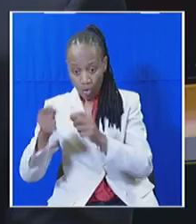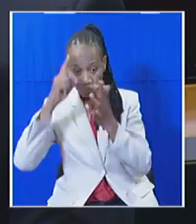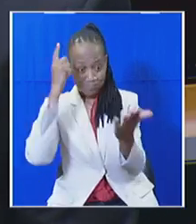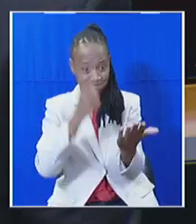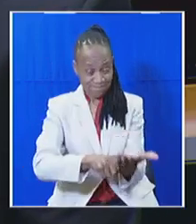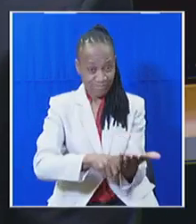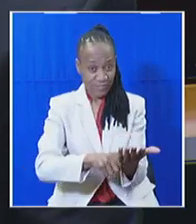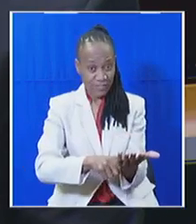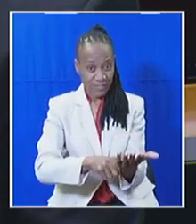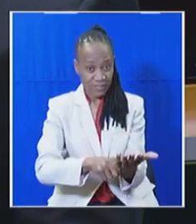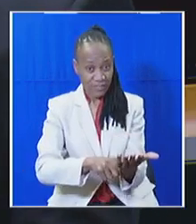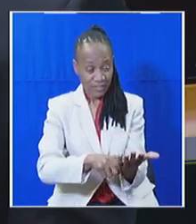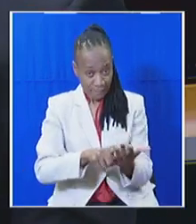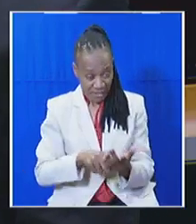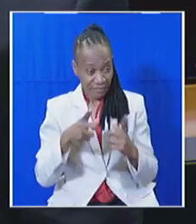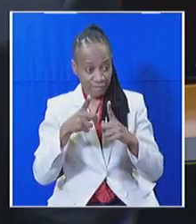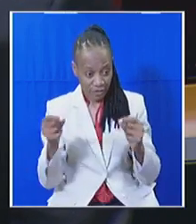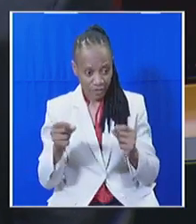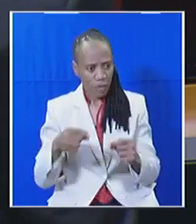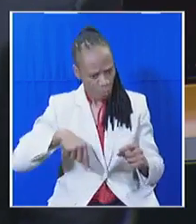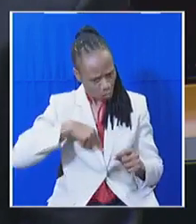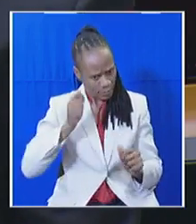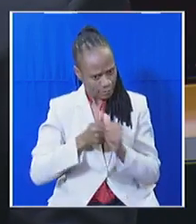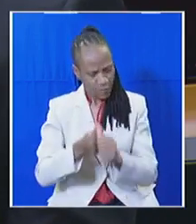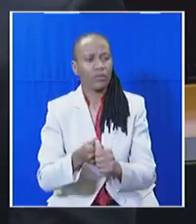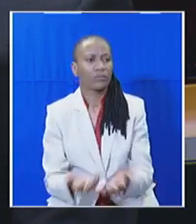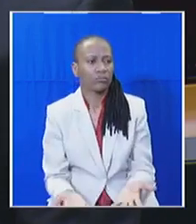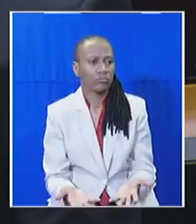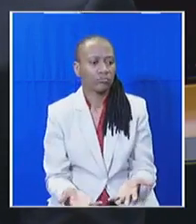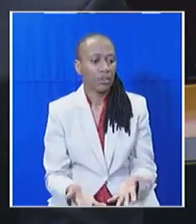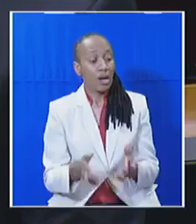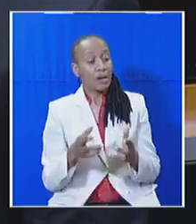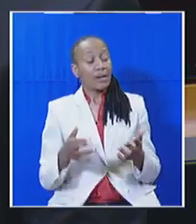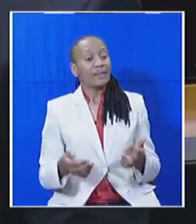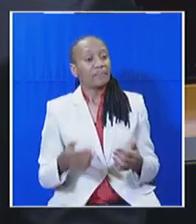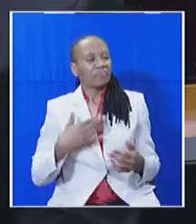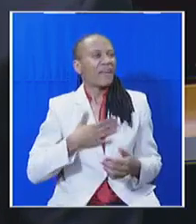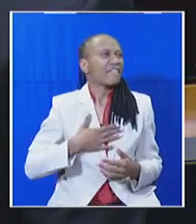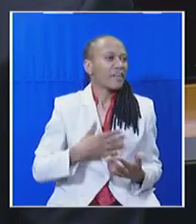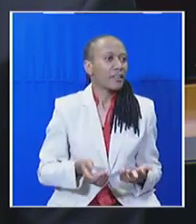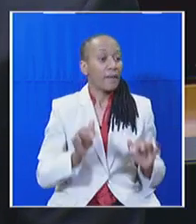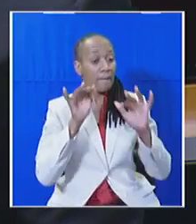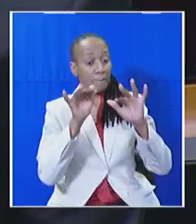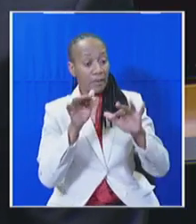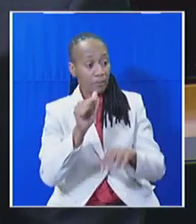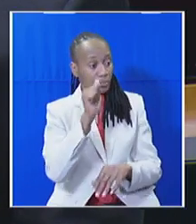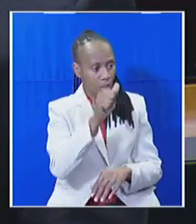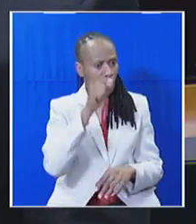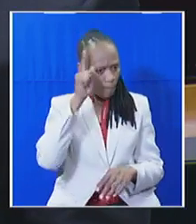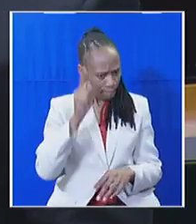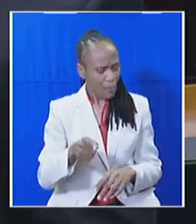argument you have advanced now is the argument your people should have advanced in appealing the earlier judgment